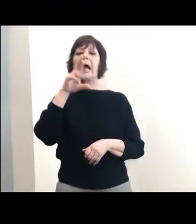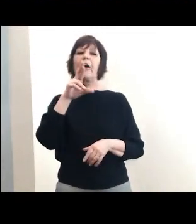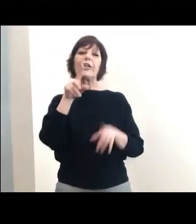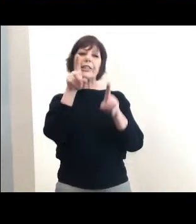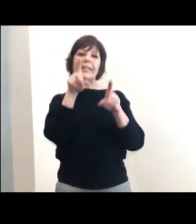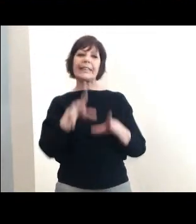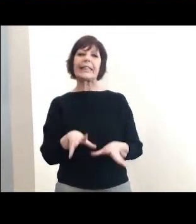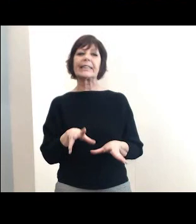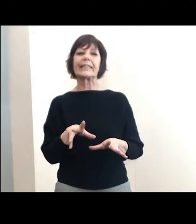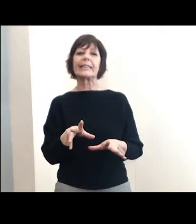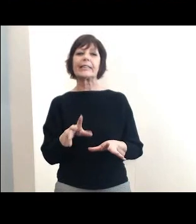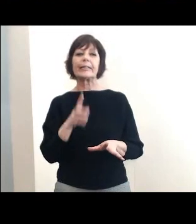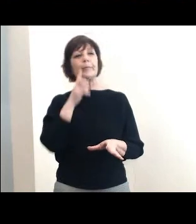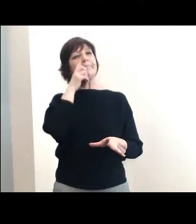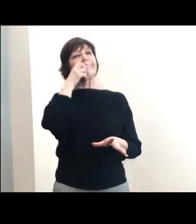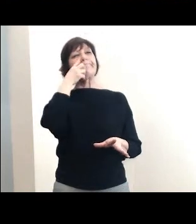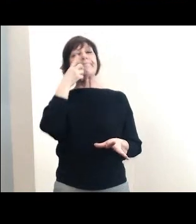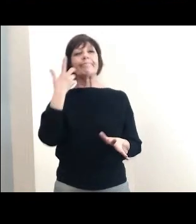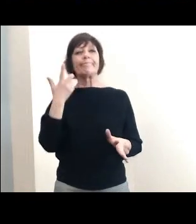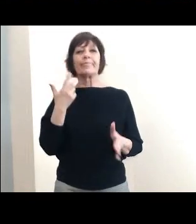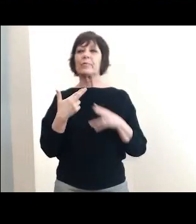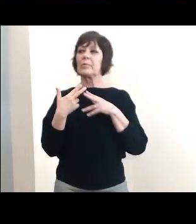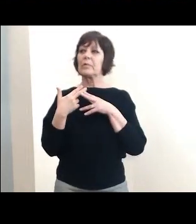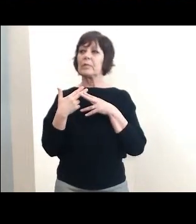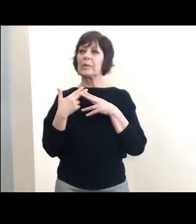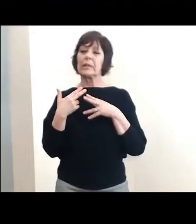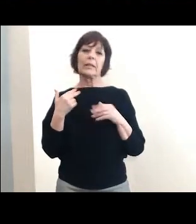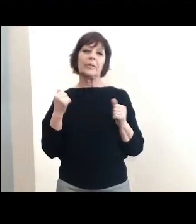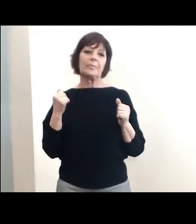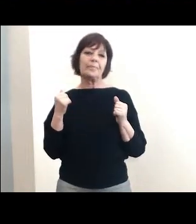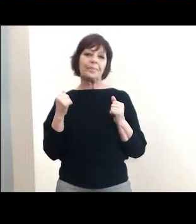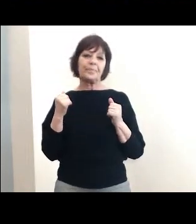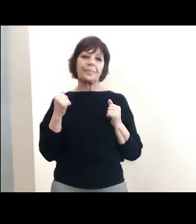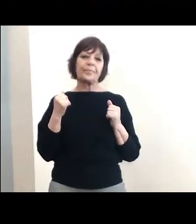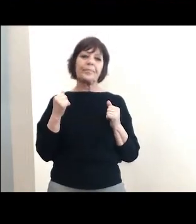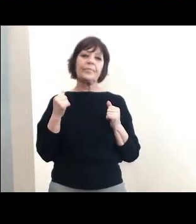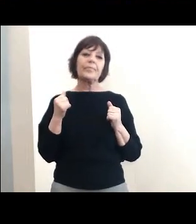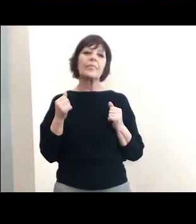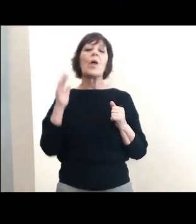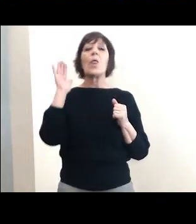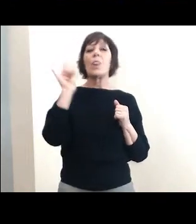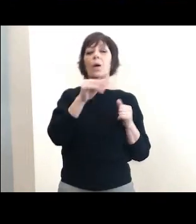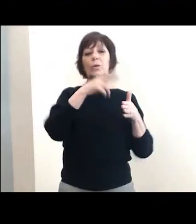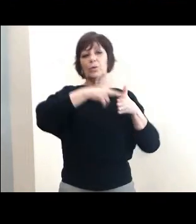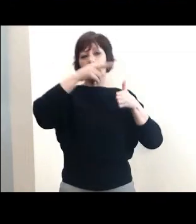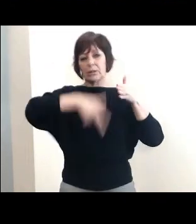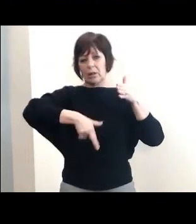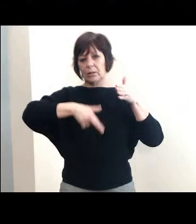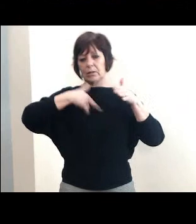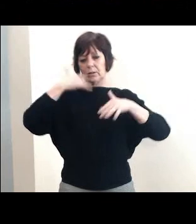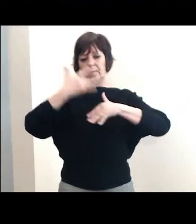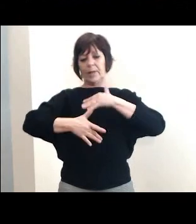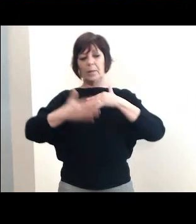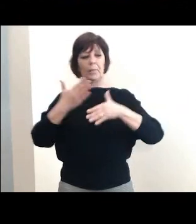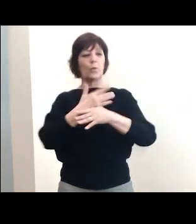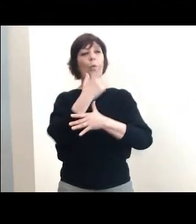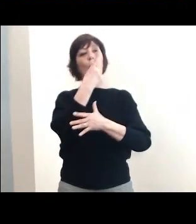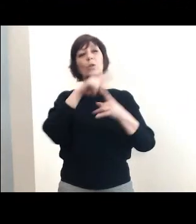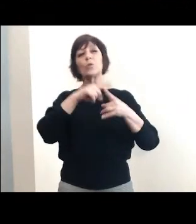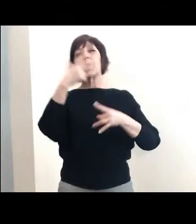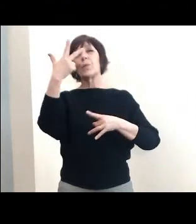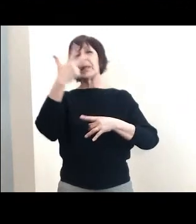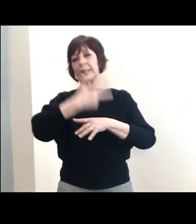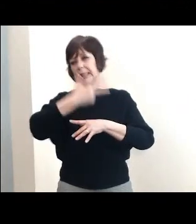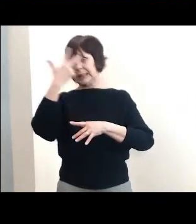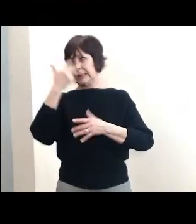some places that require testing refer to that as a molecular test. And those results are available between 1 to 3